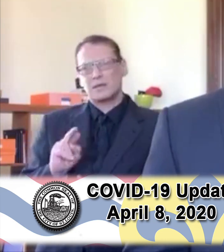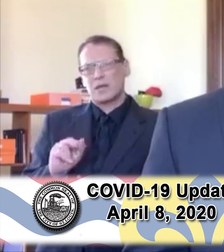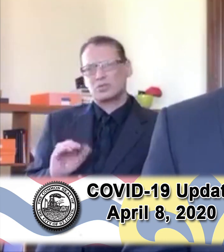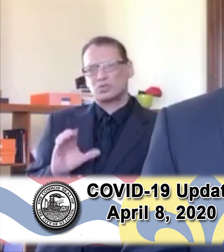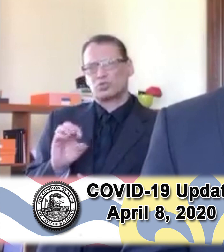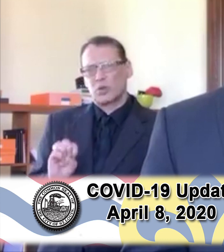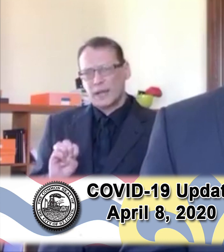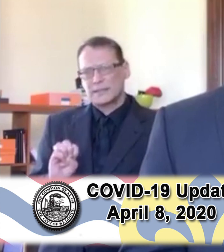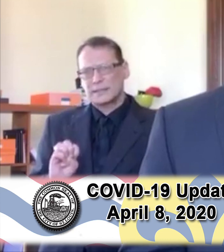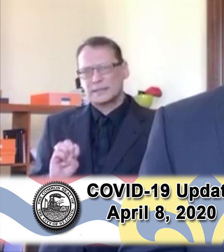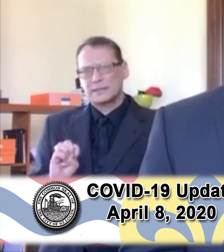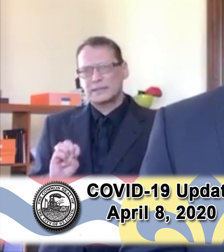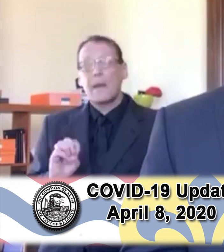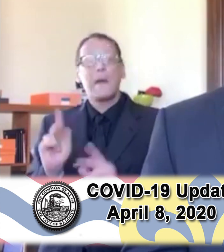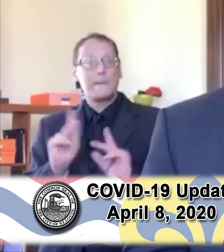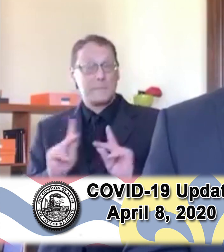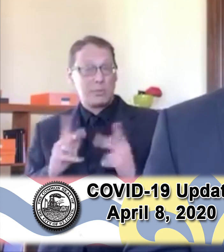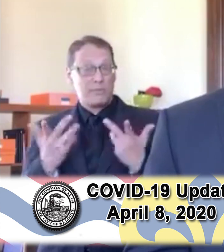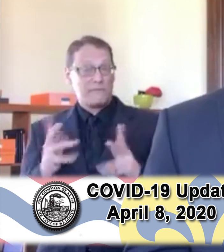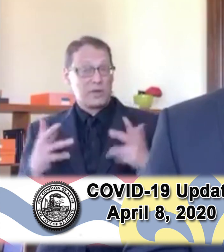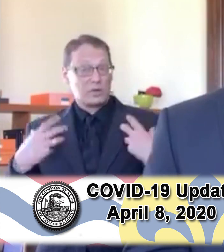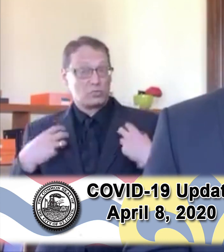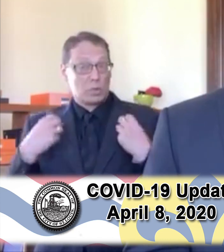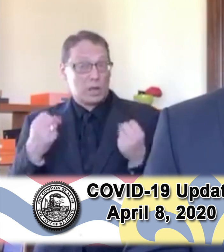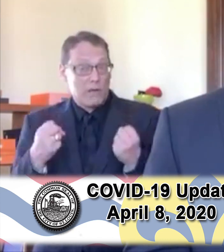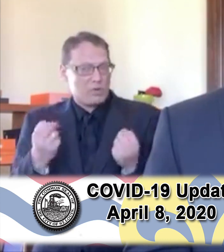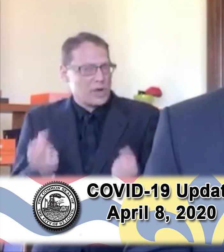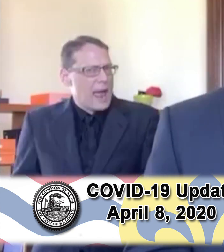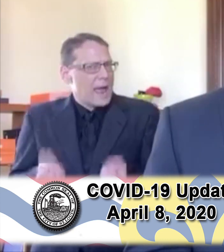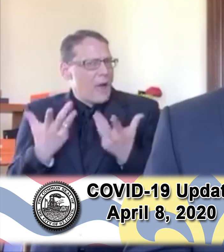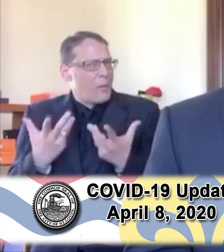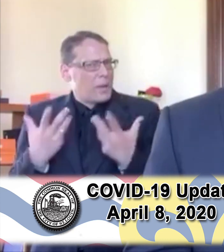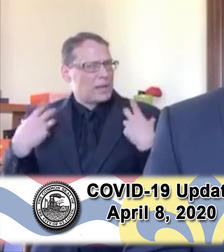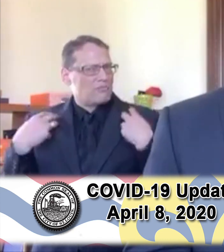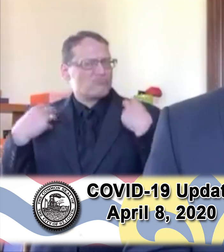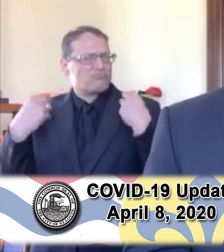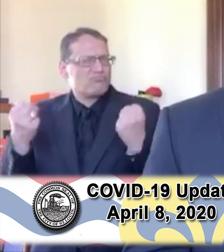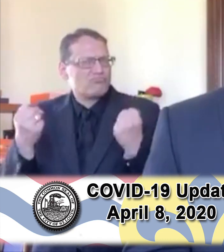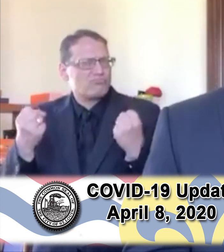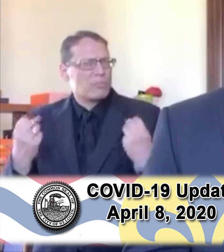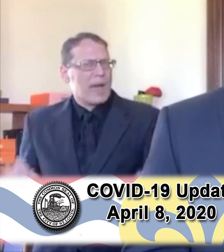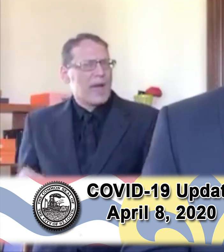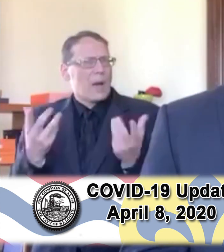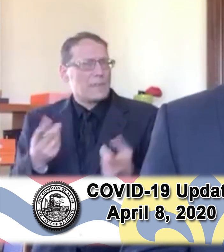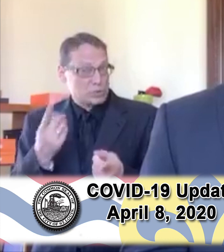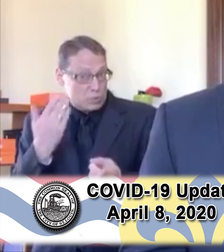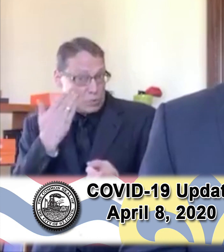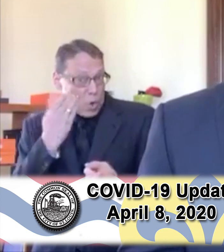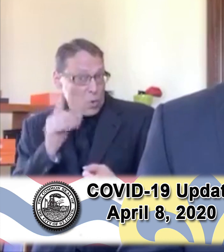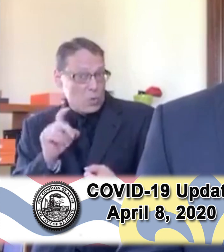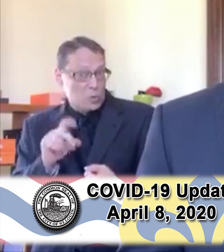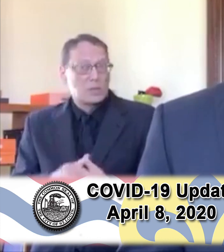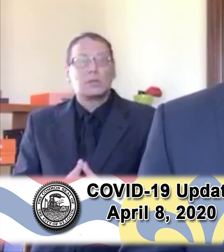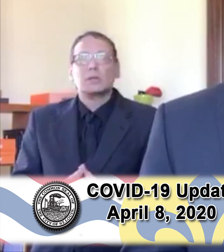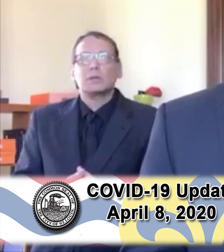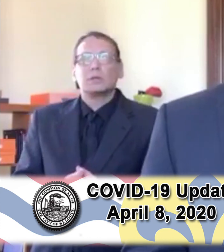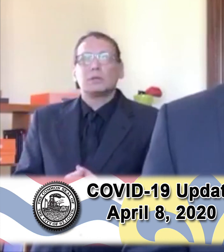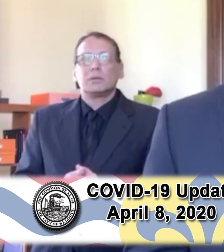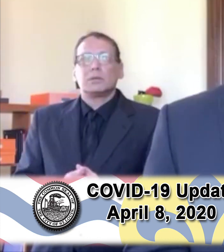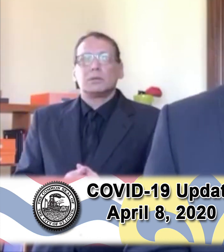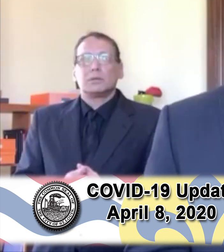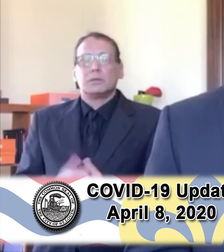who have been recovered. Do we have a number yet on how many individuals in the city have recovered? So we're working to tease out